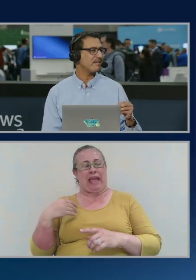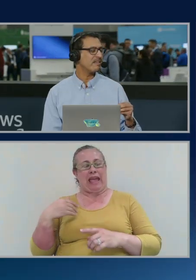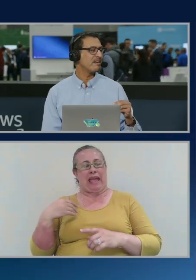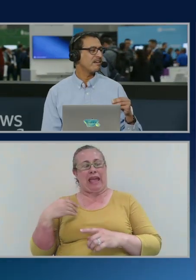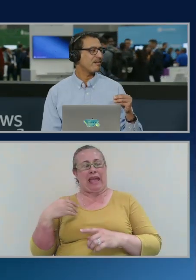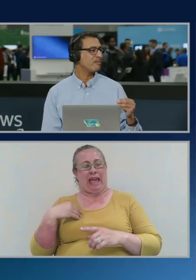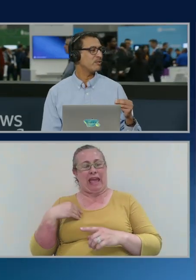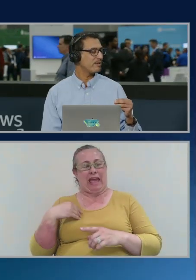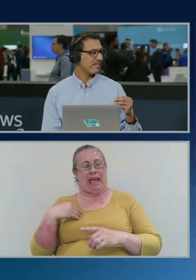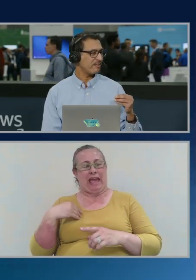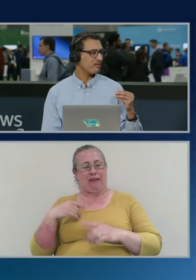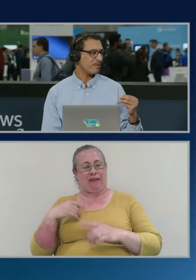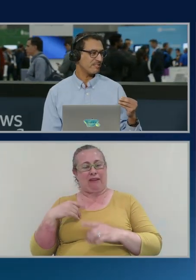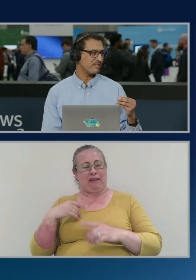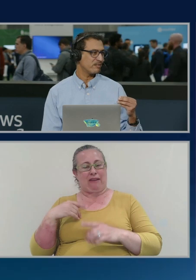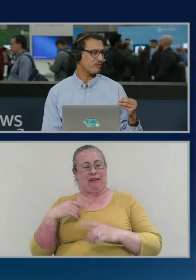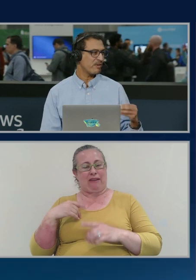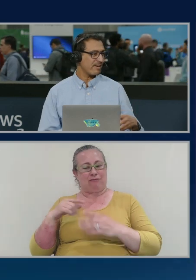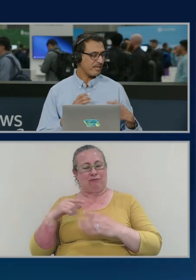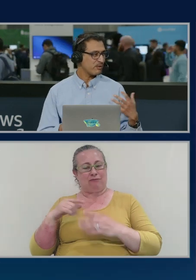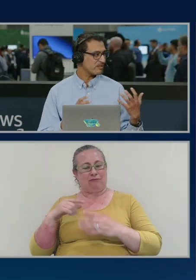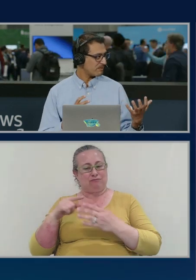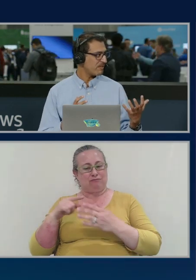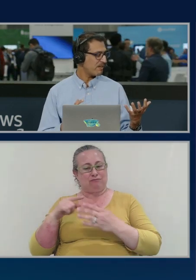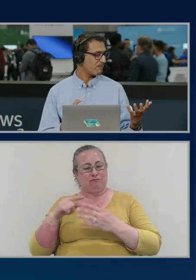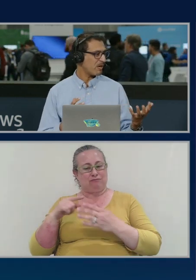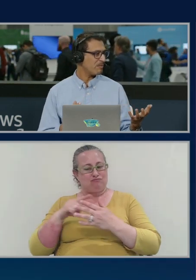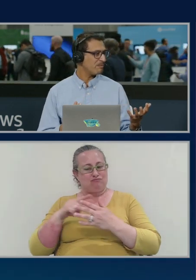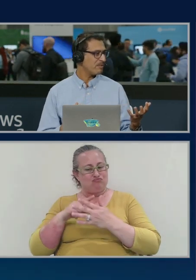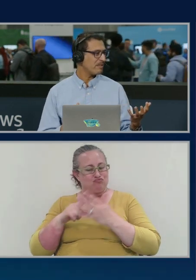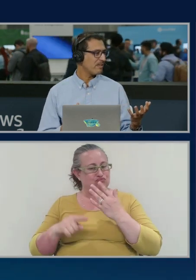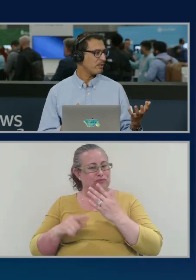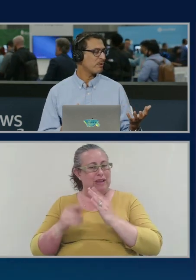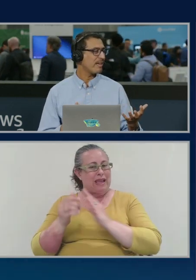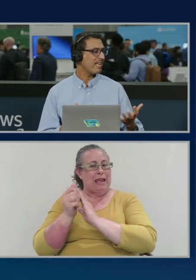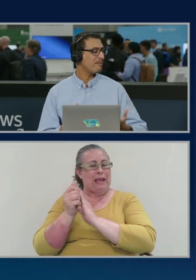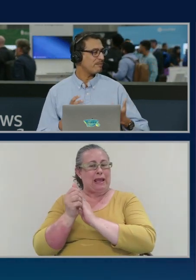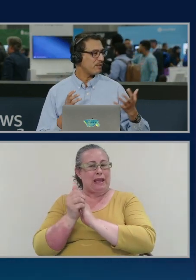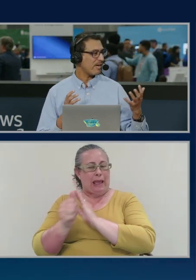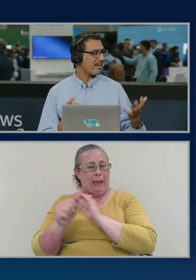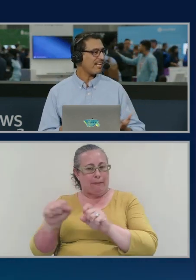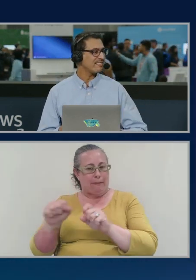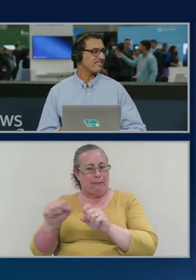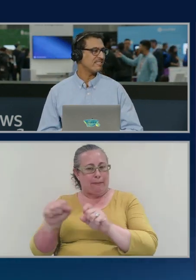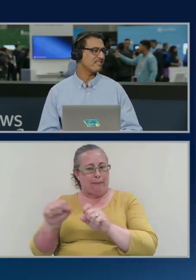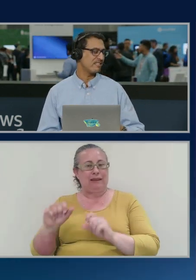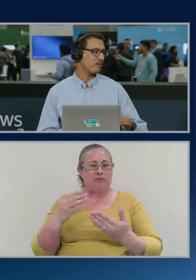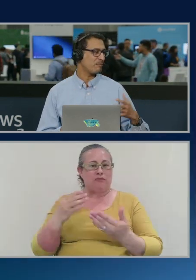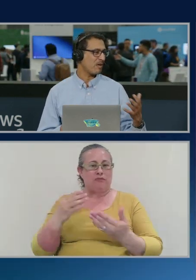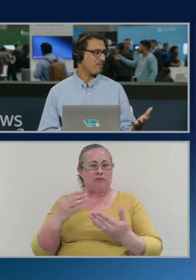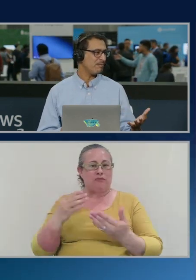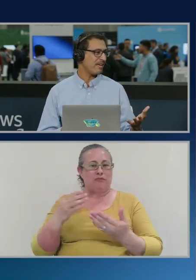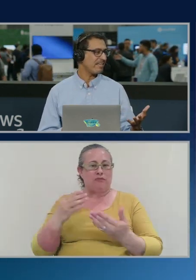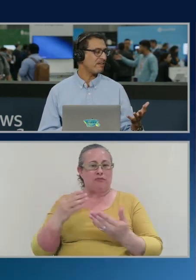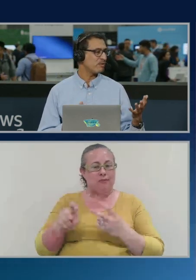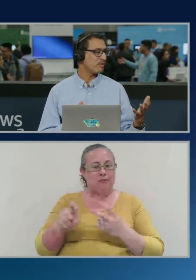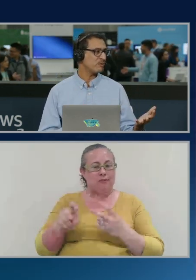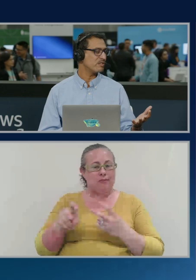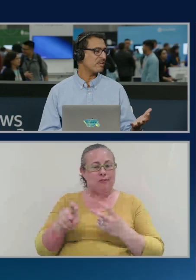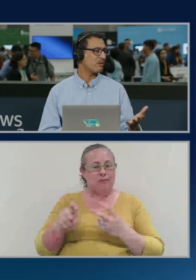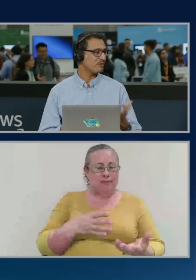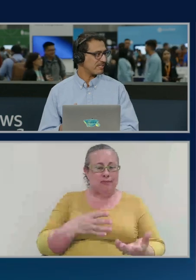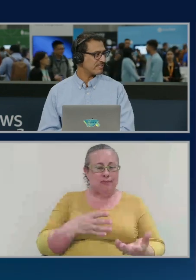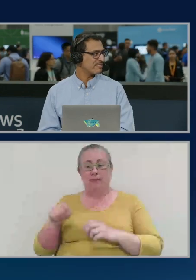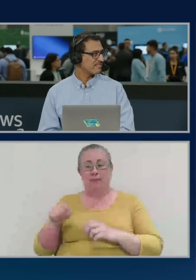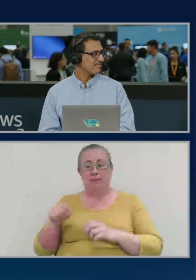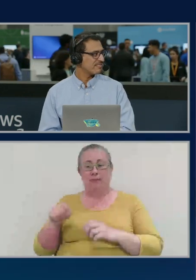provide troubleshooting information. So if you're It's running into yeah. a problem, Q can help you analyze your problem and give you solutions